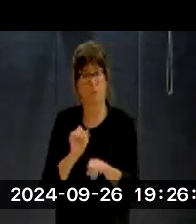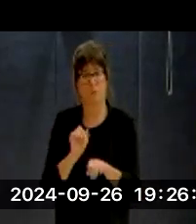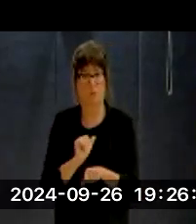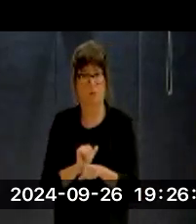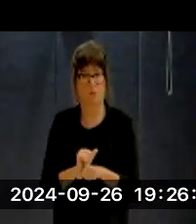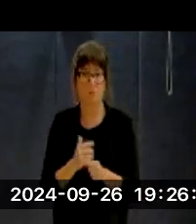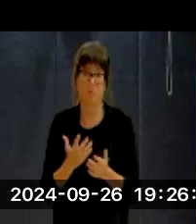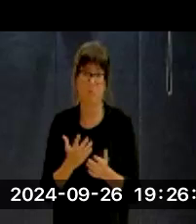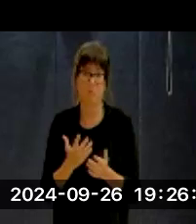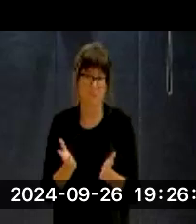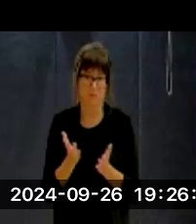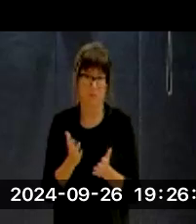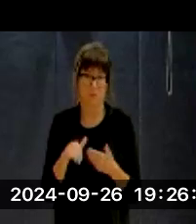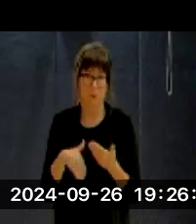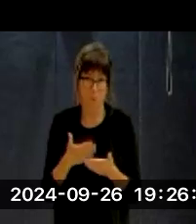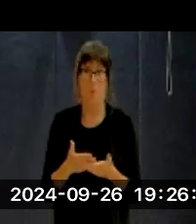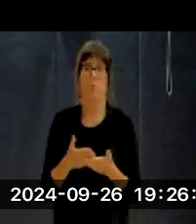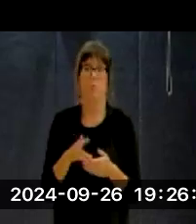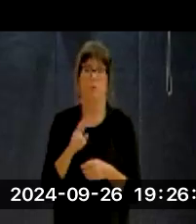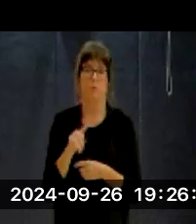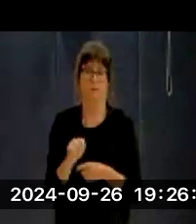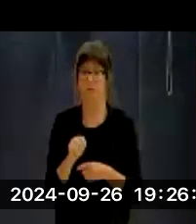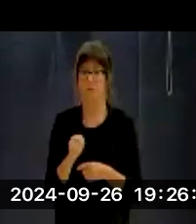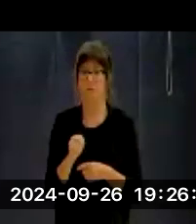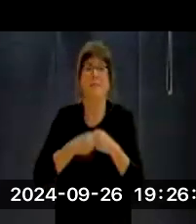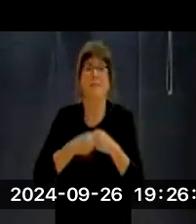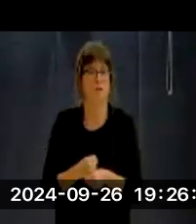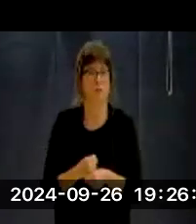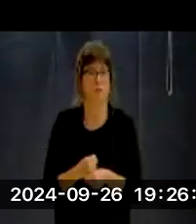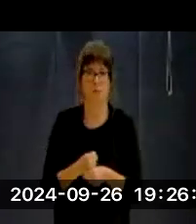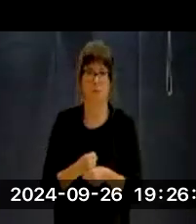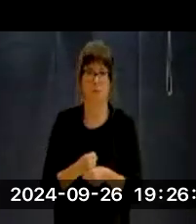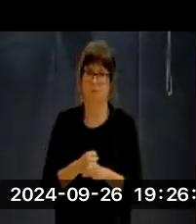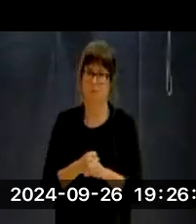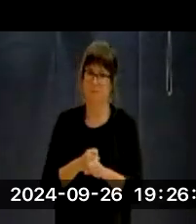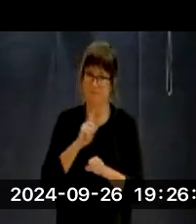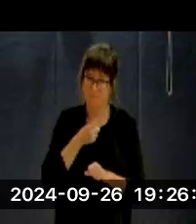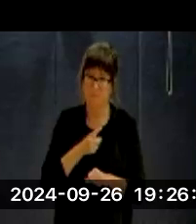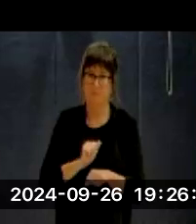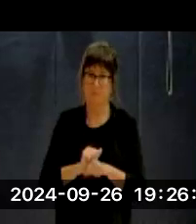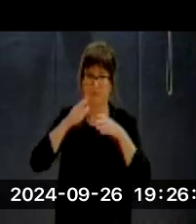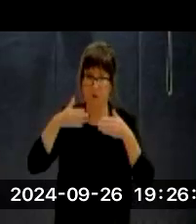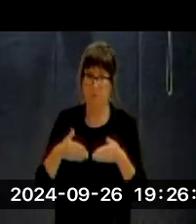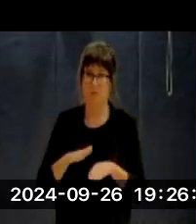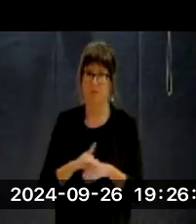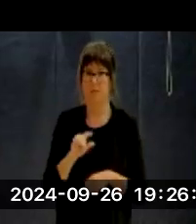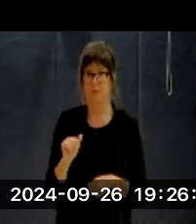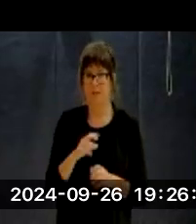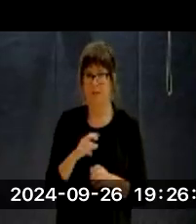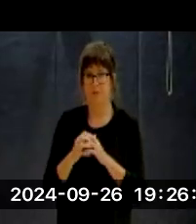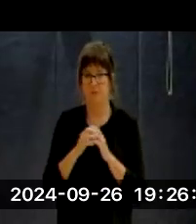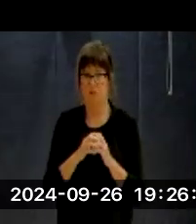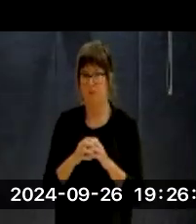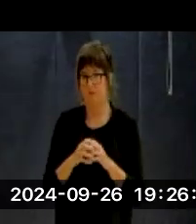an entire unit or year or something that focuses on disability and its intersections under the rubric